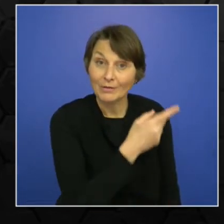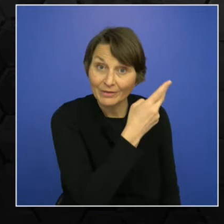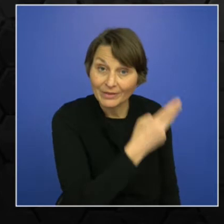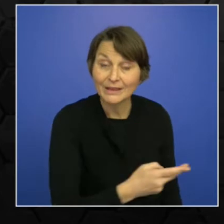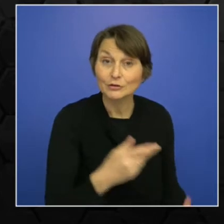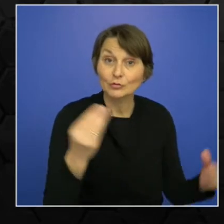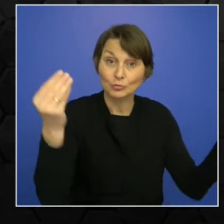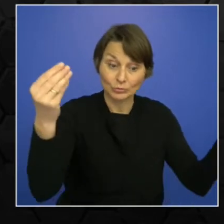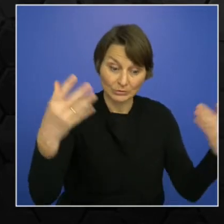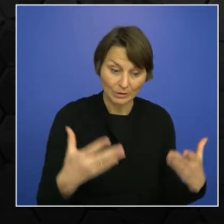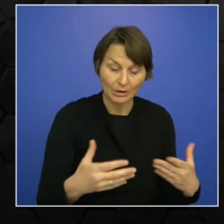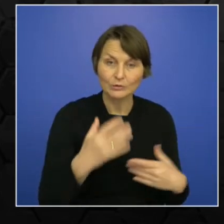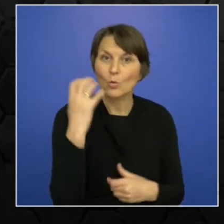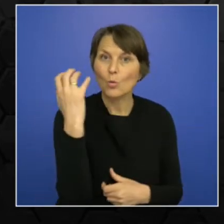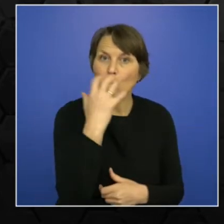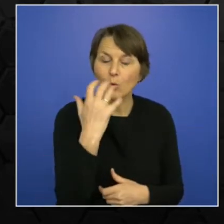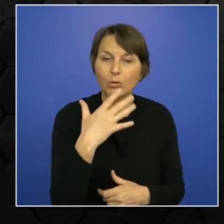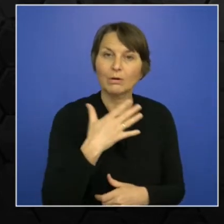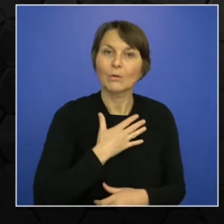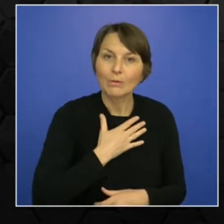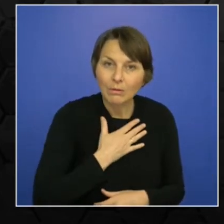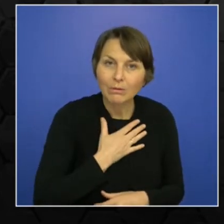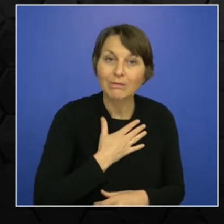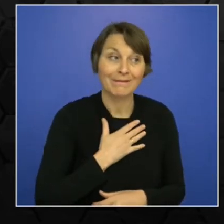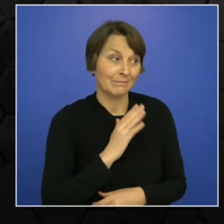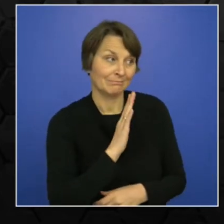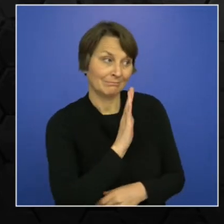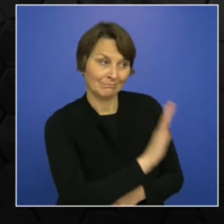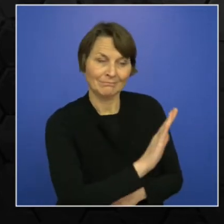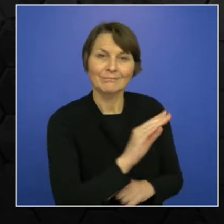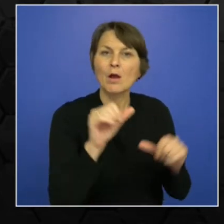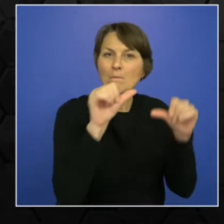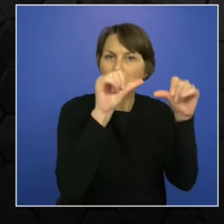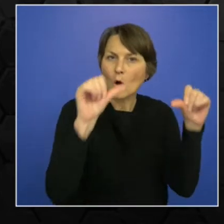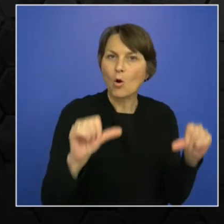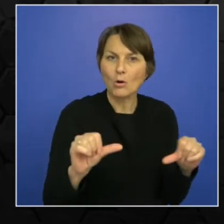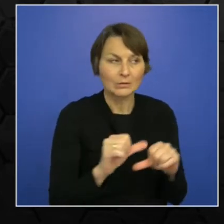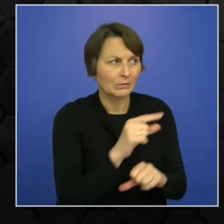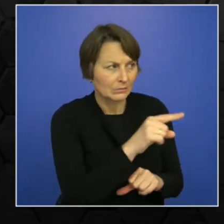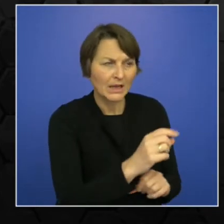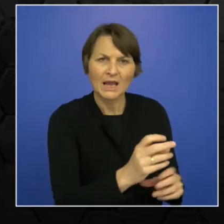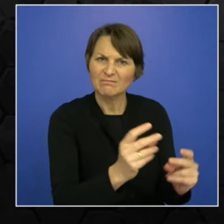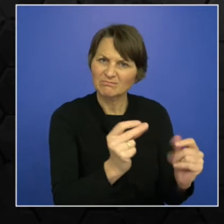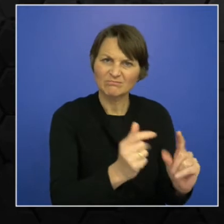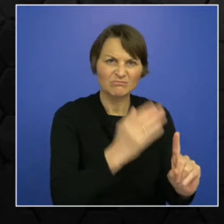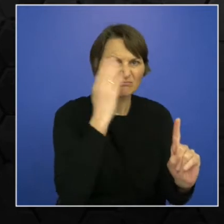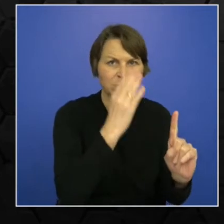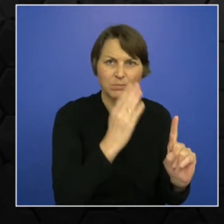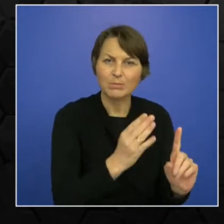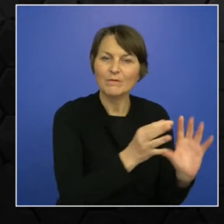we can conclude that these type of models are the ones that can be actually efficient for the edge devices.